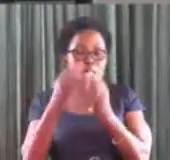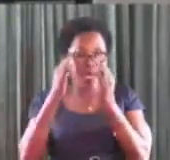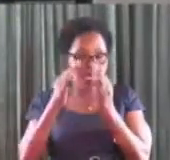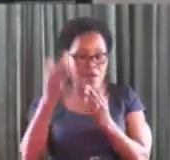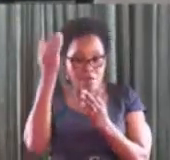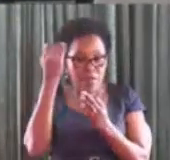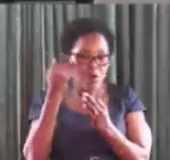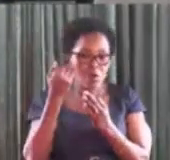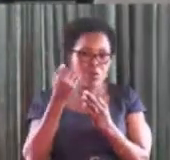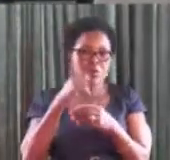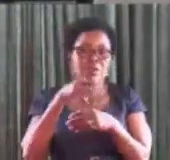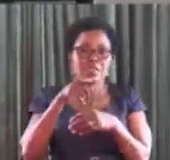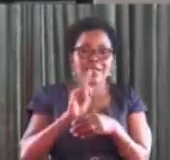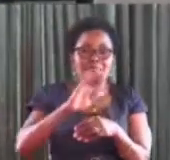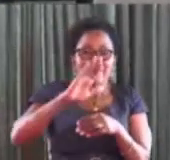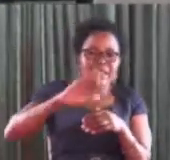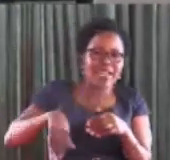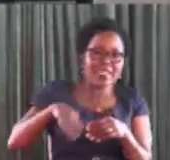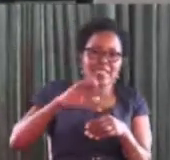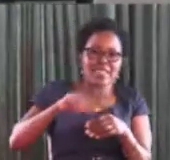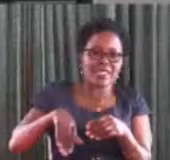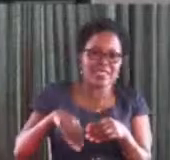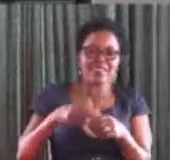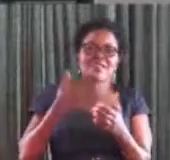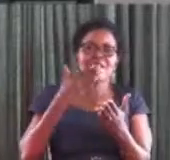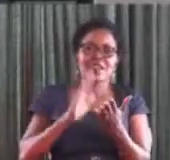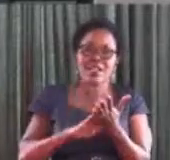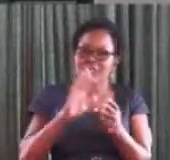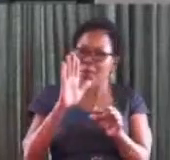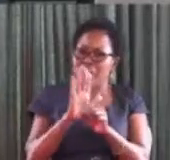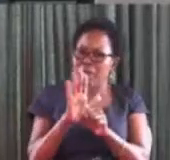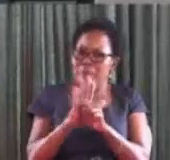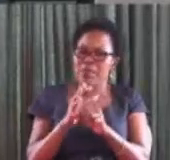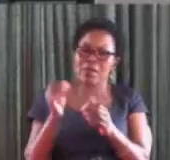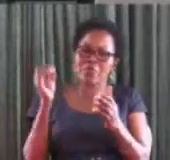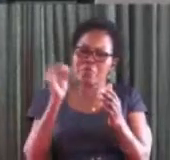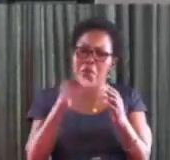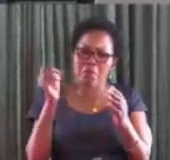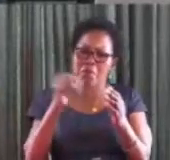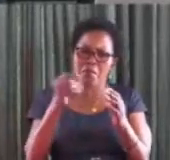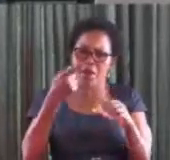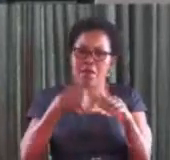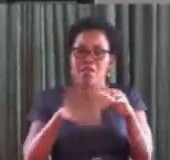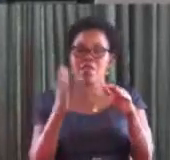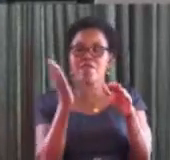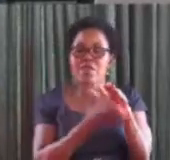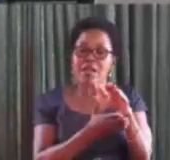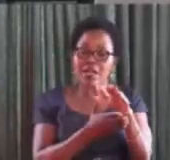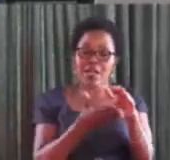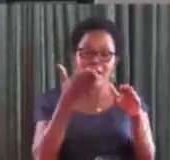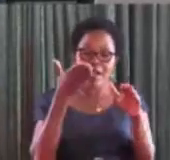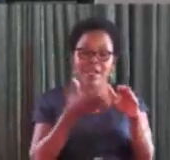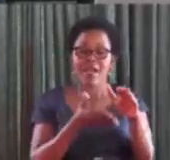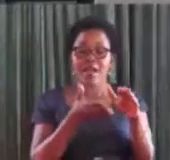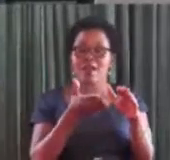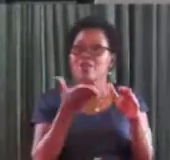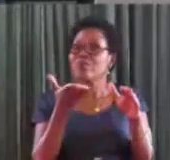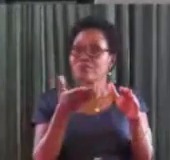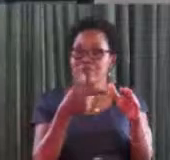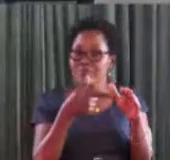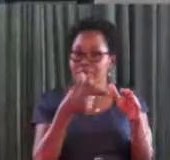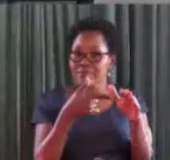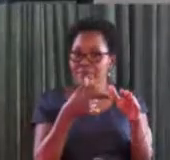before listing it for 2 months, and there were several letters we read in the file, and the matter now was decided that